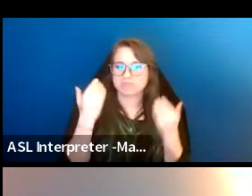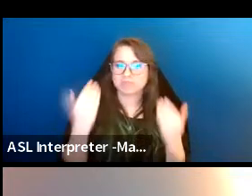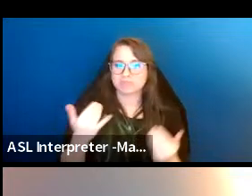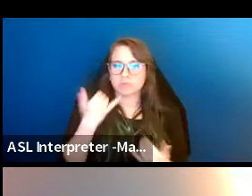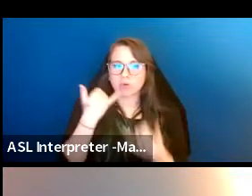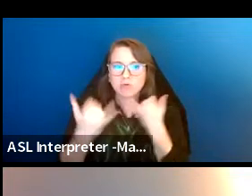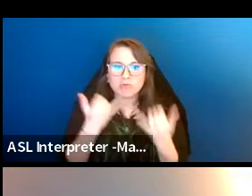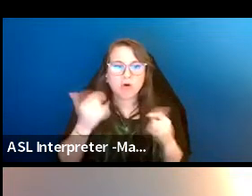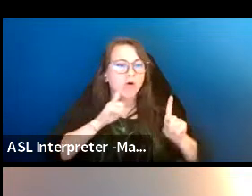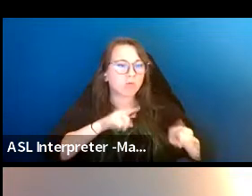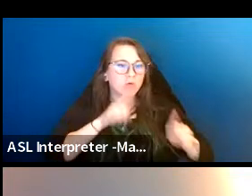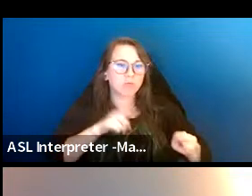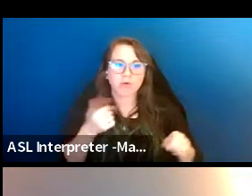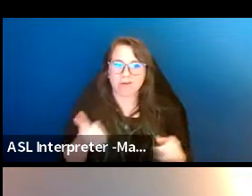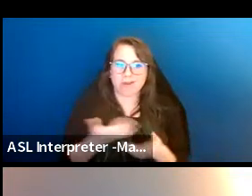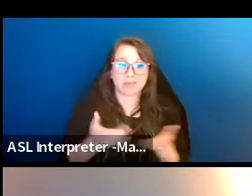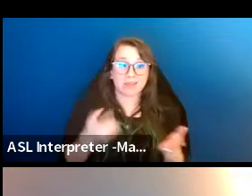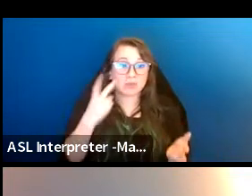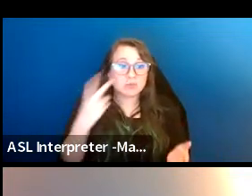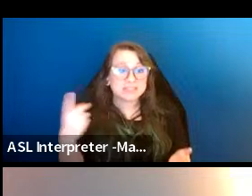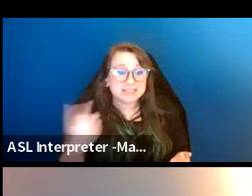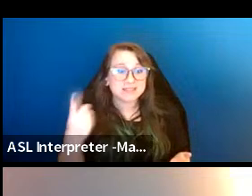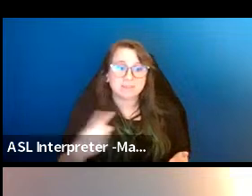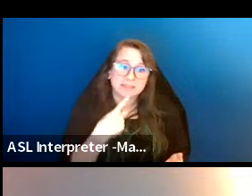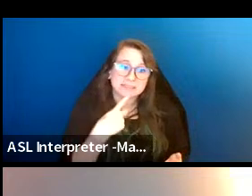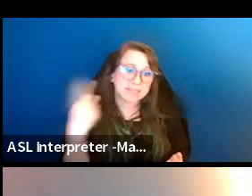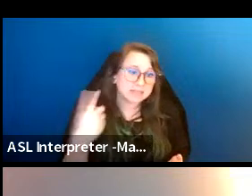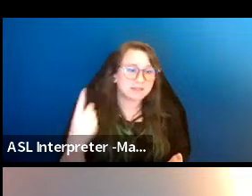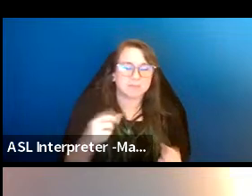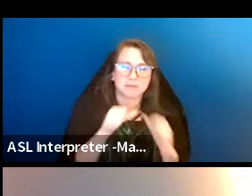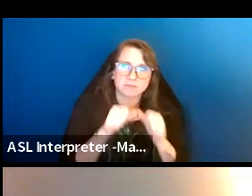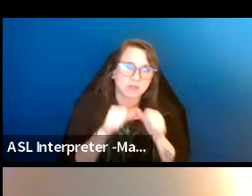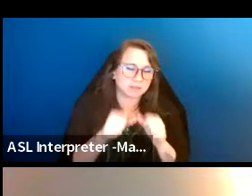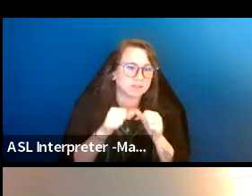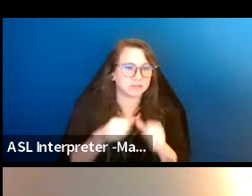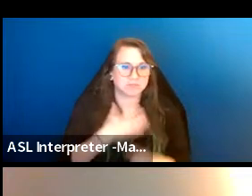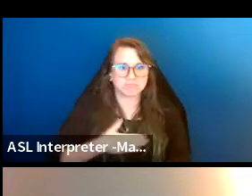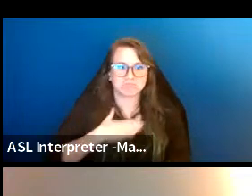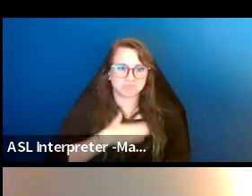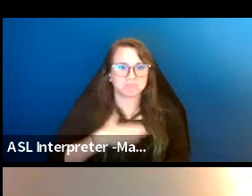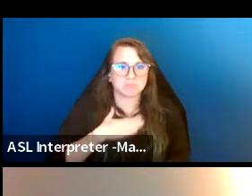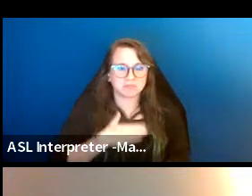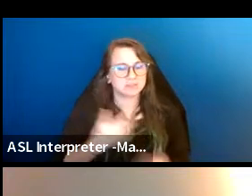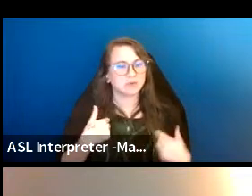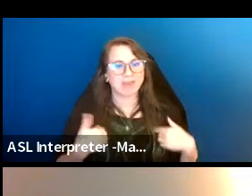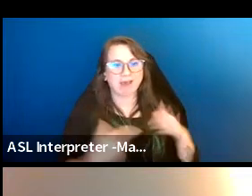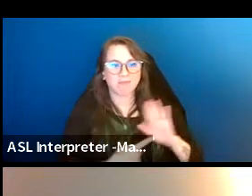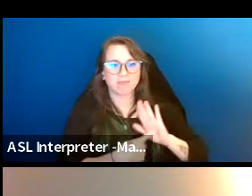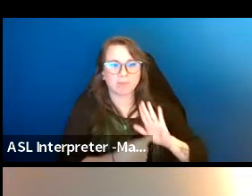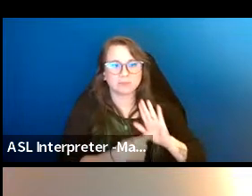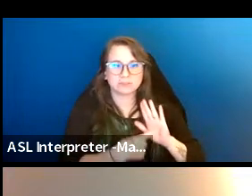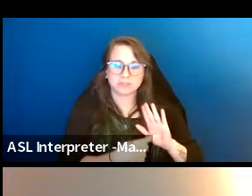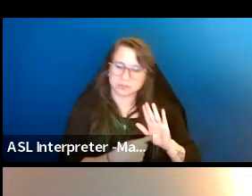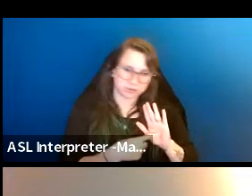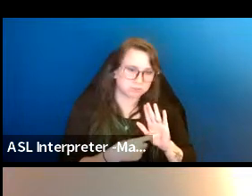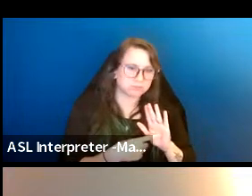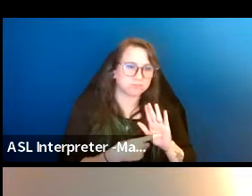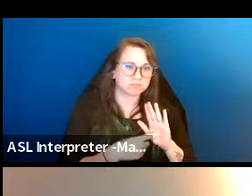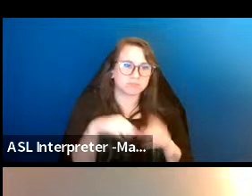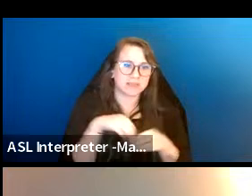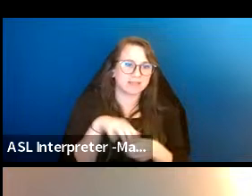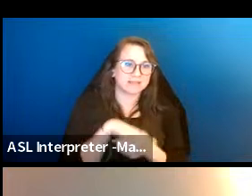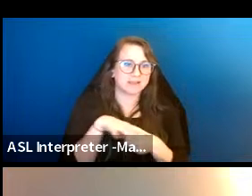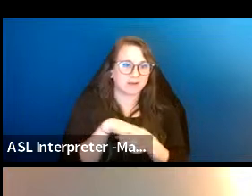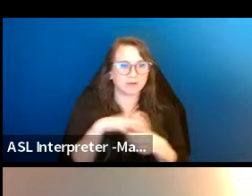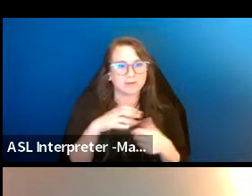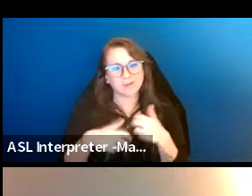continue to report anything. If you see something, say something, please continue to do that so we can continue to have representation in these